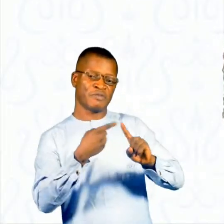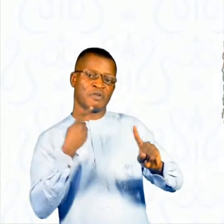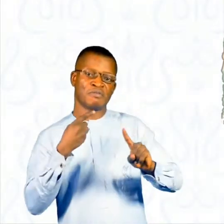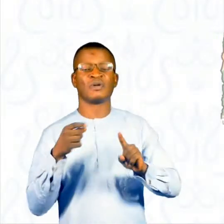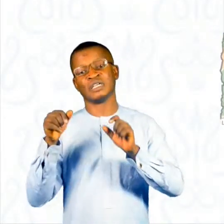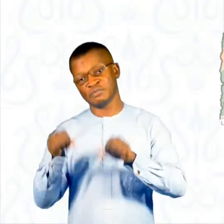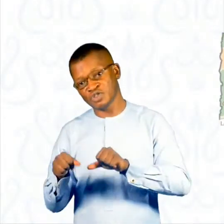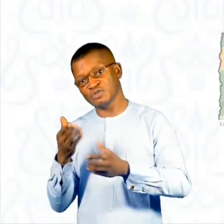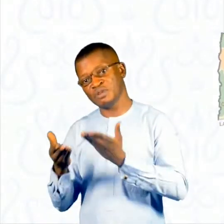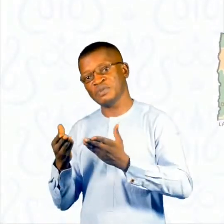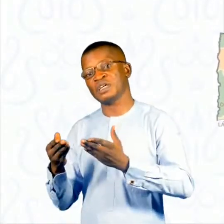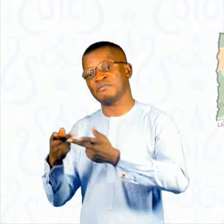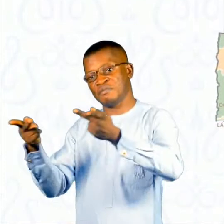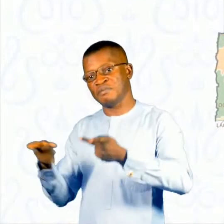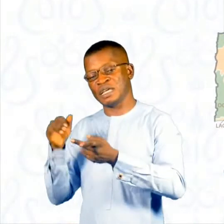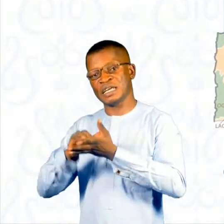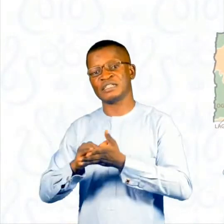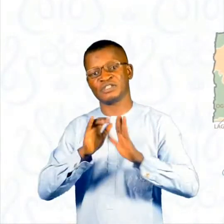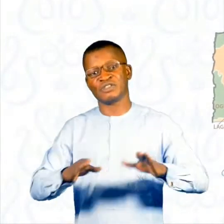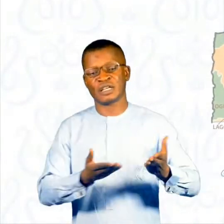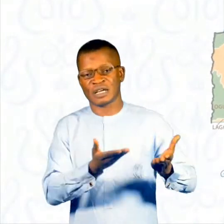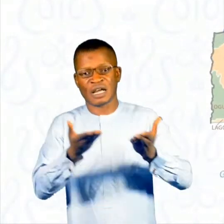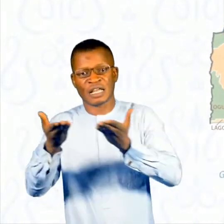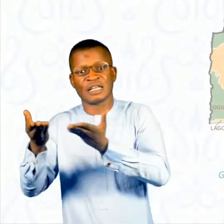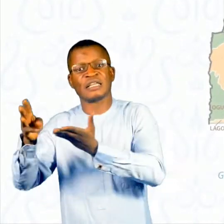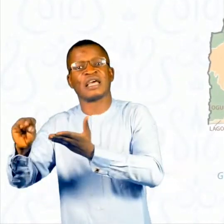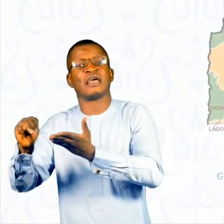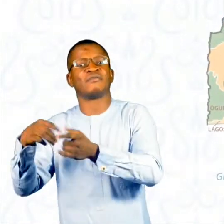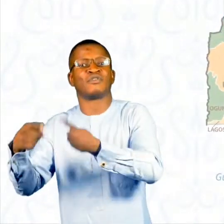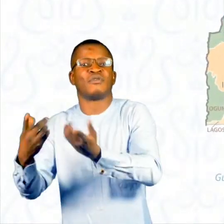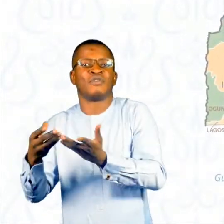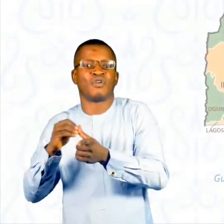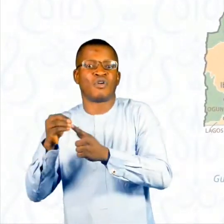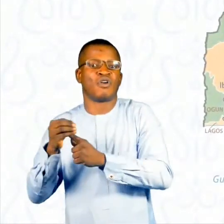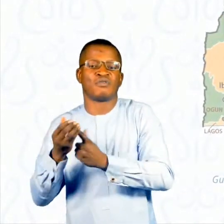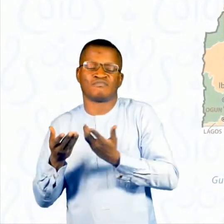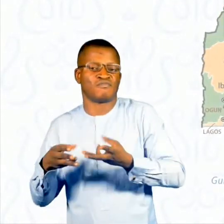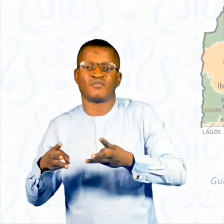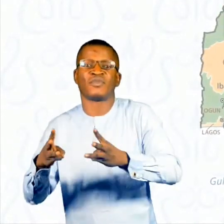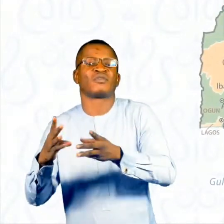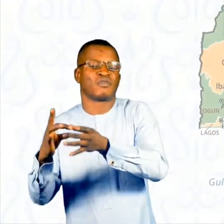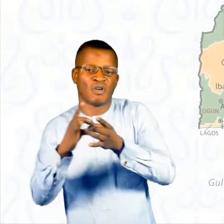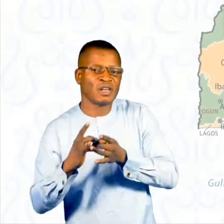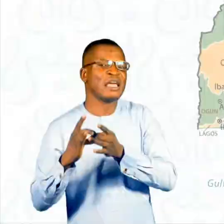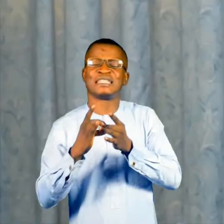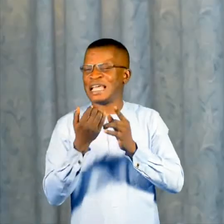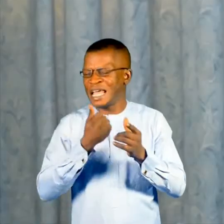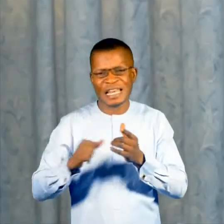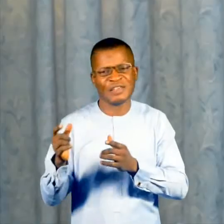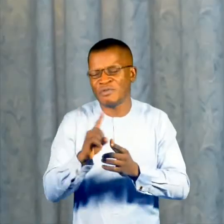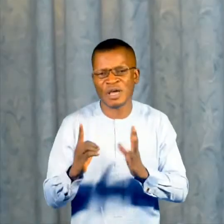children are taken, they are also involved as transit, because the people taking these children are passing through there, or